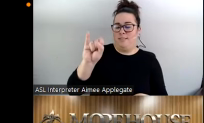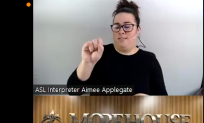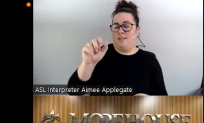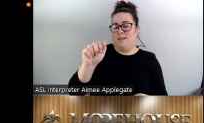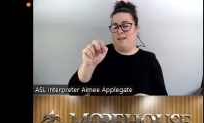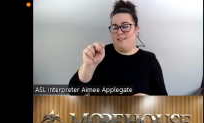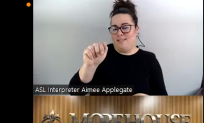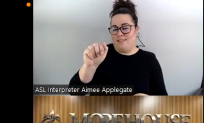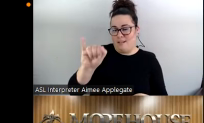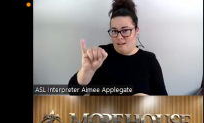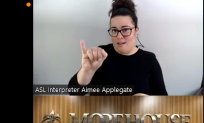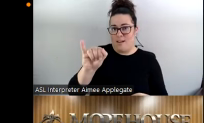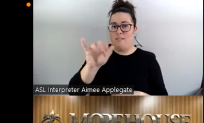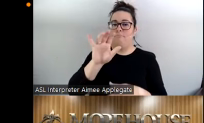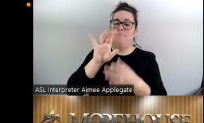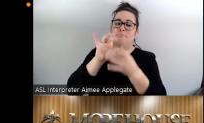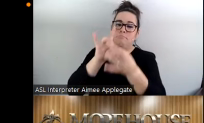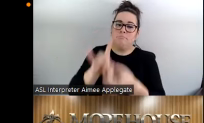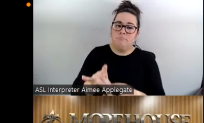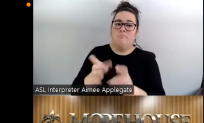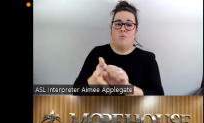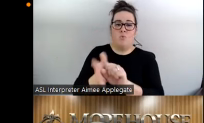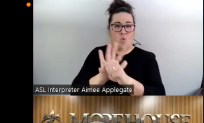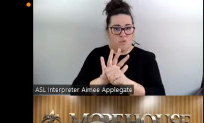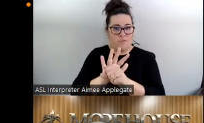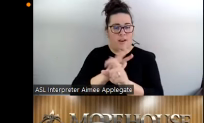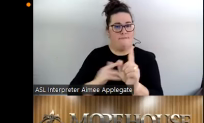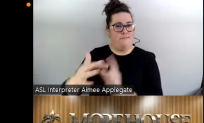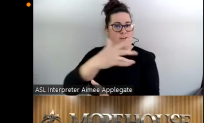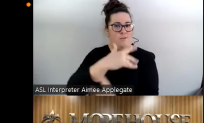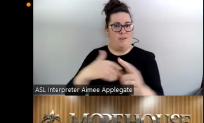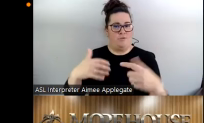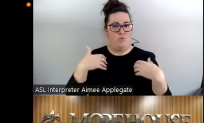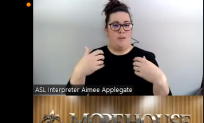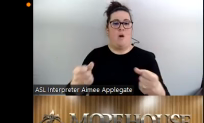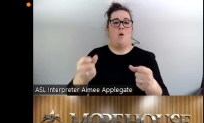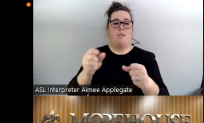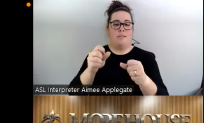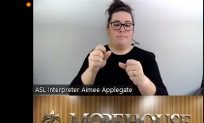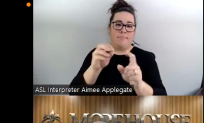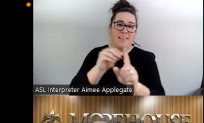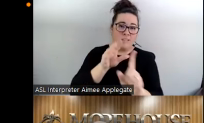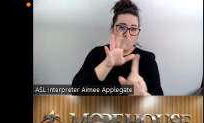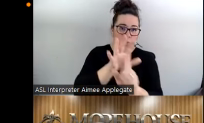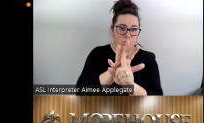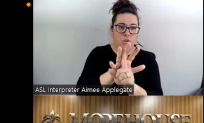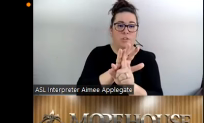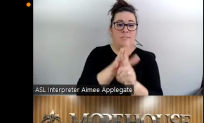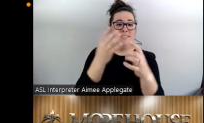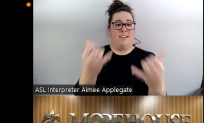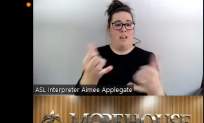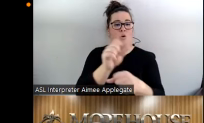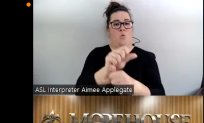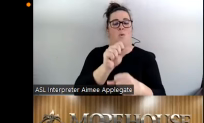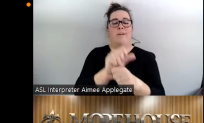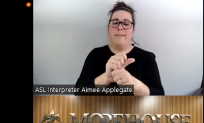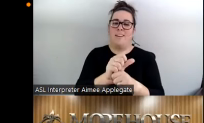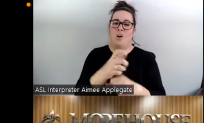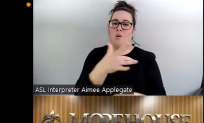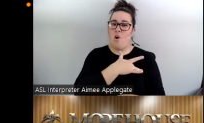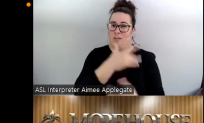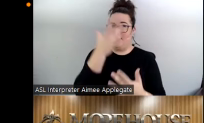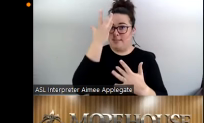COVID, environmental health exposures, and now we're working in cardiovascular disease. And I could talk a little bit more about that in the Q&A, but again,